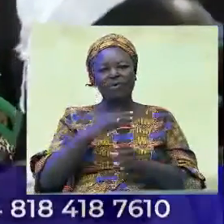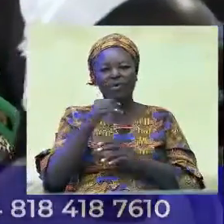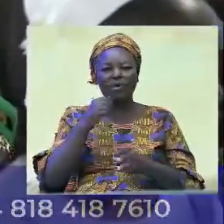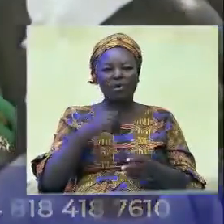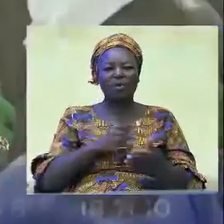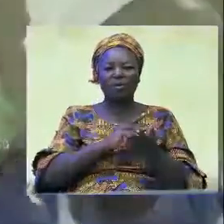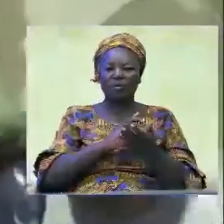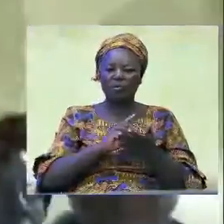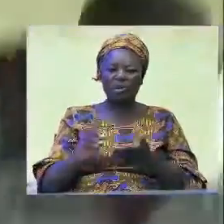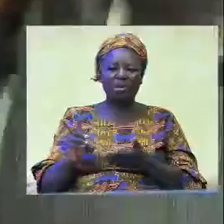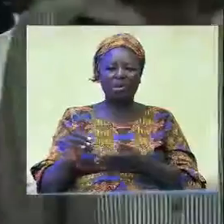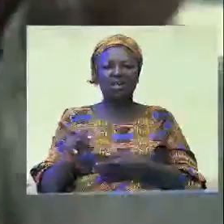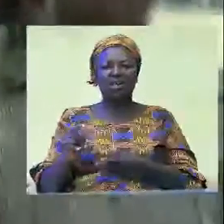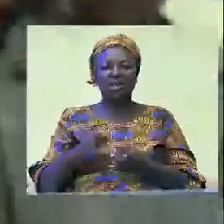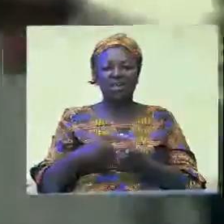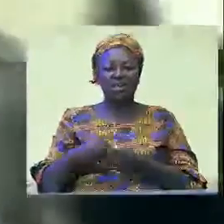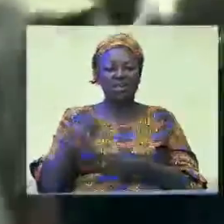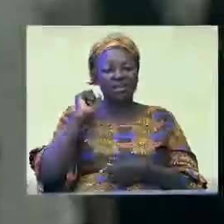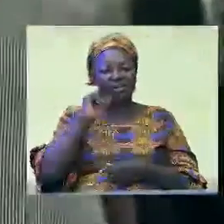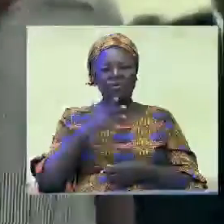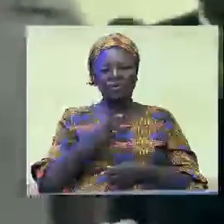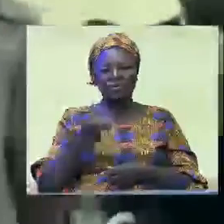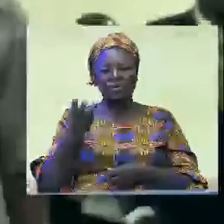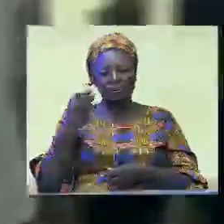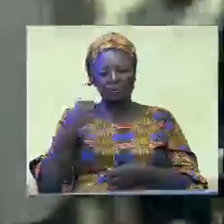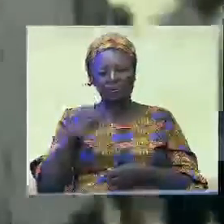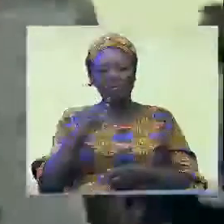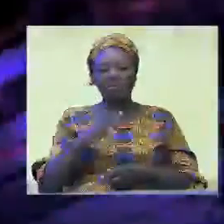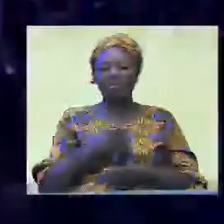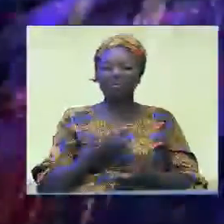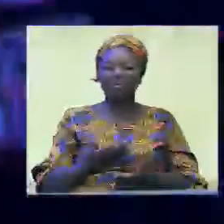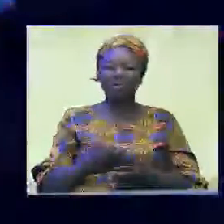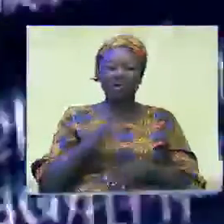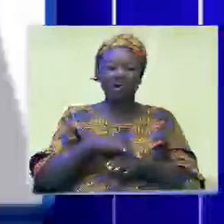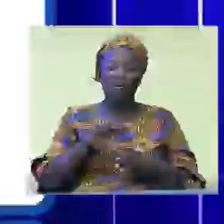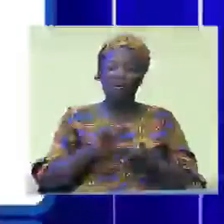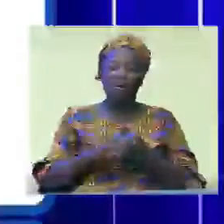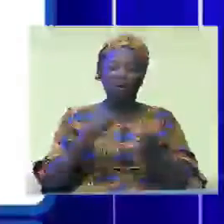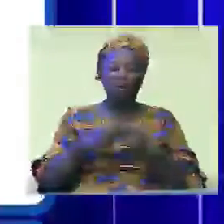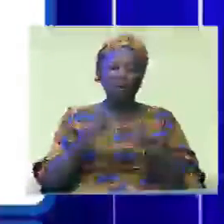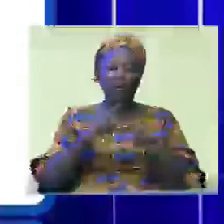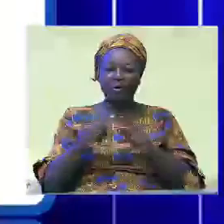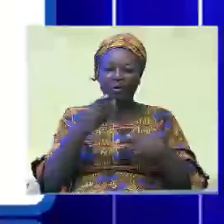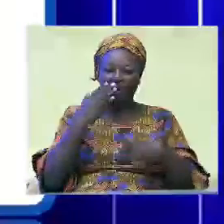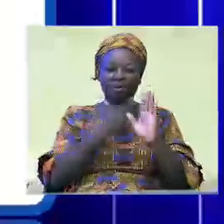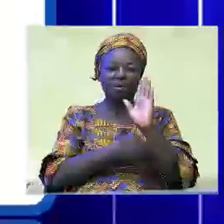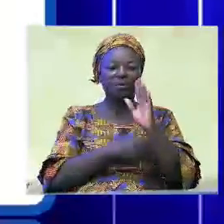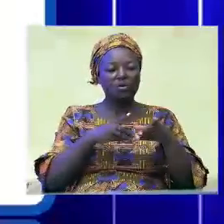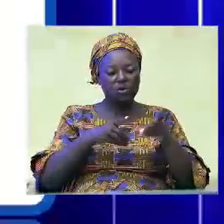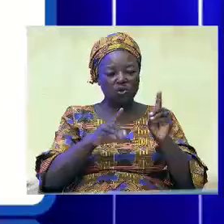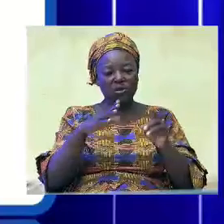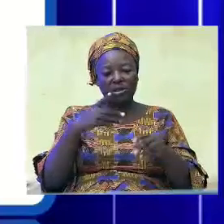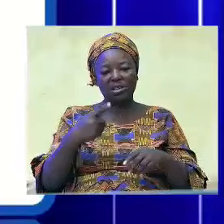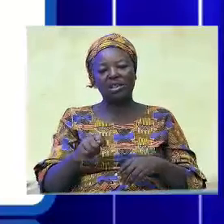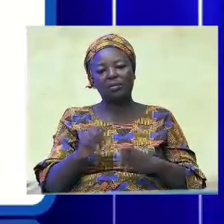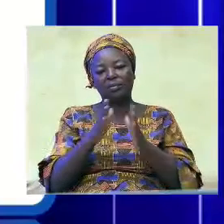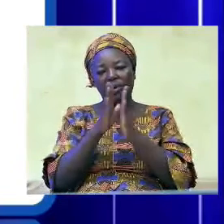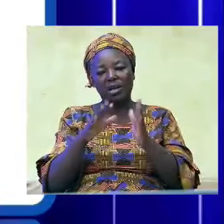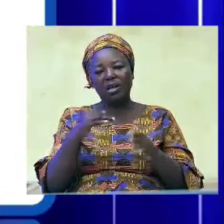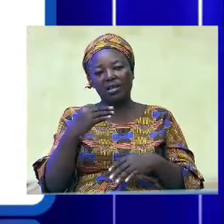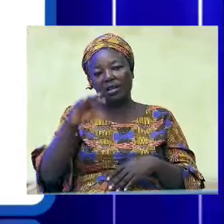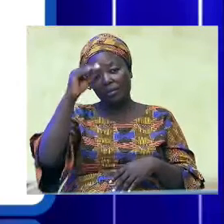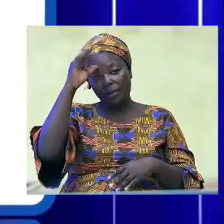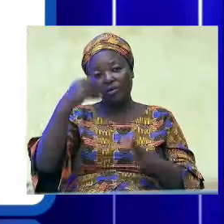The problem got so serious, no appetite to eat, and she was lying down after all the problems.